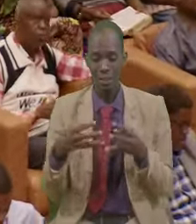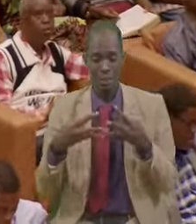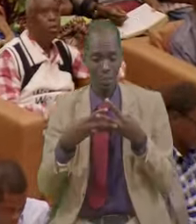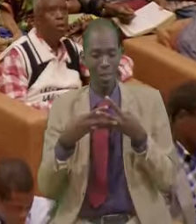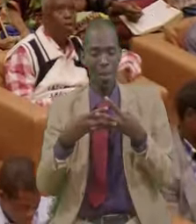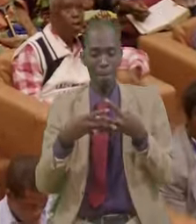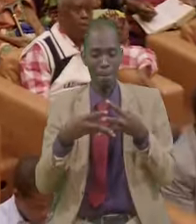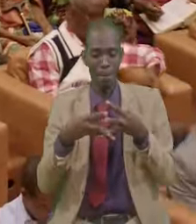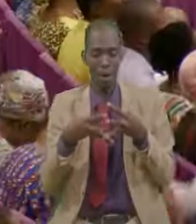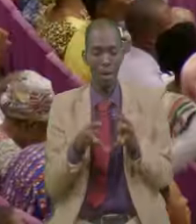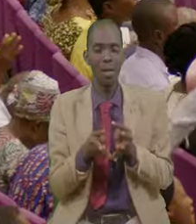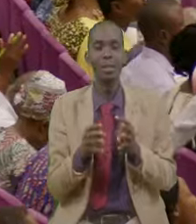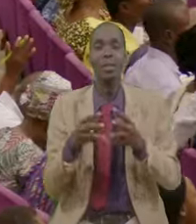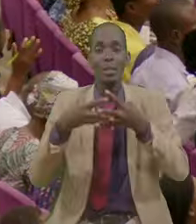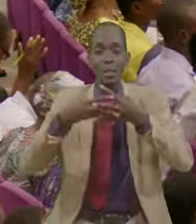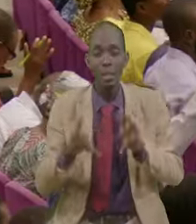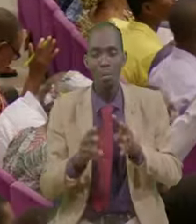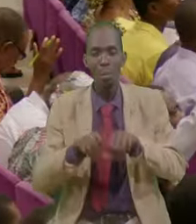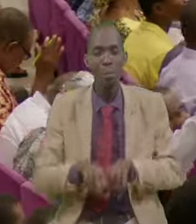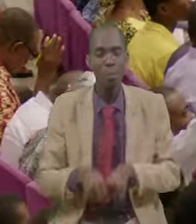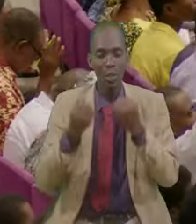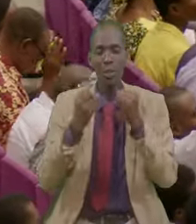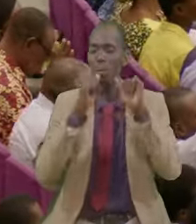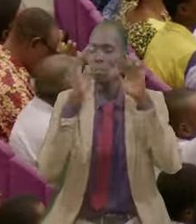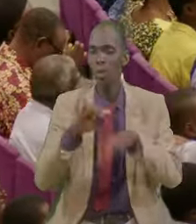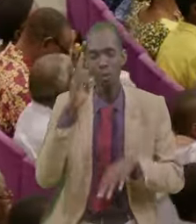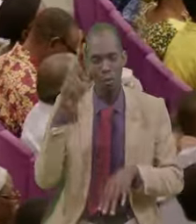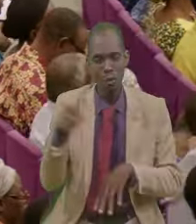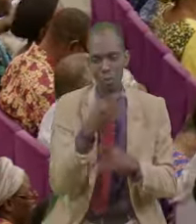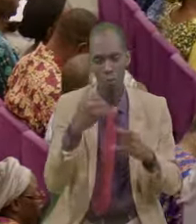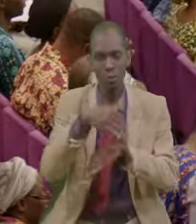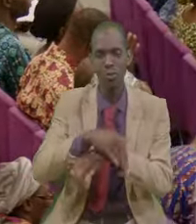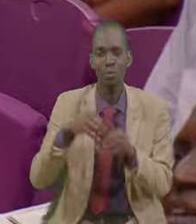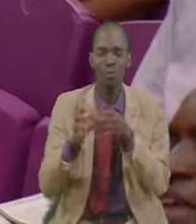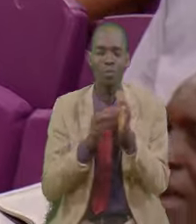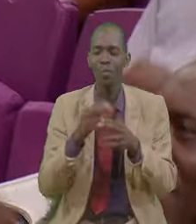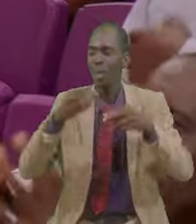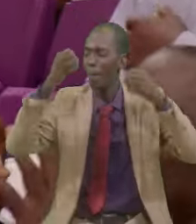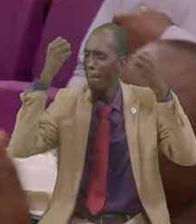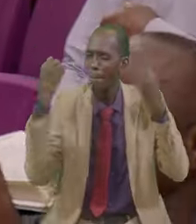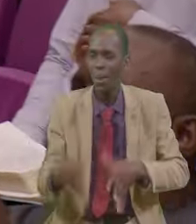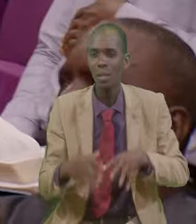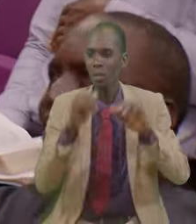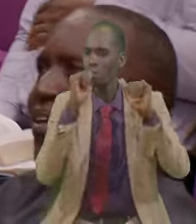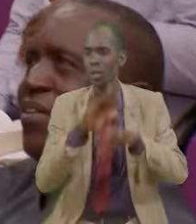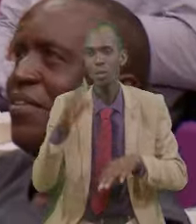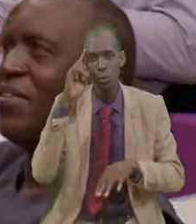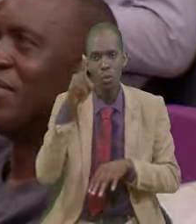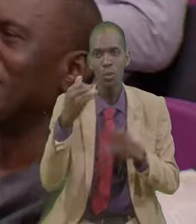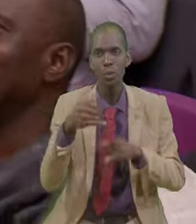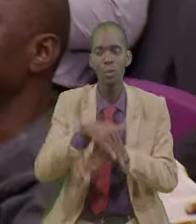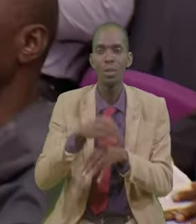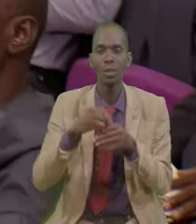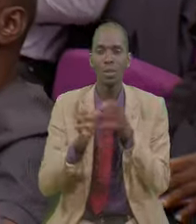breaking blessing tonight. Net breaking breakthrough tonight. Net